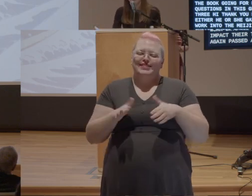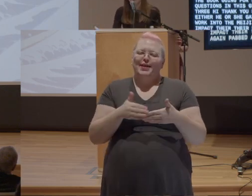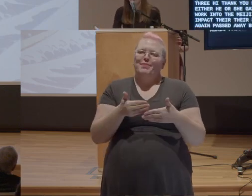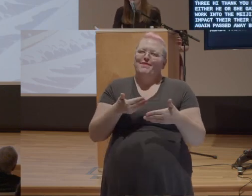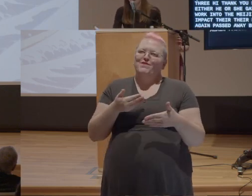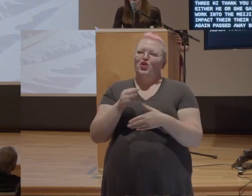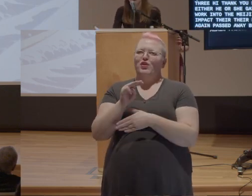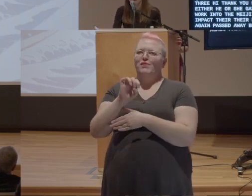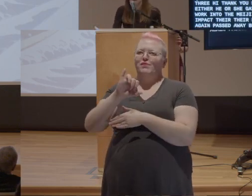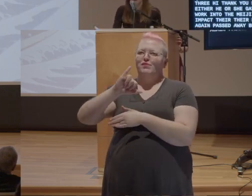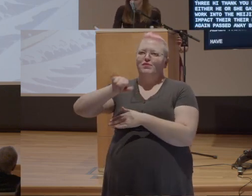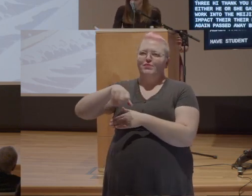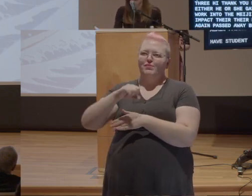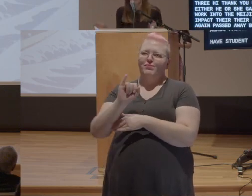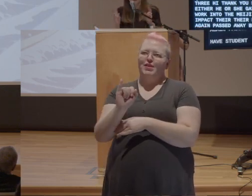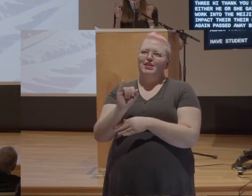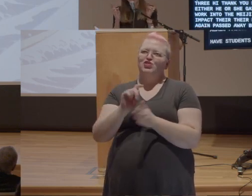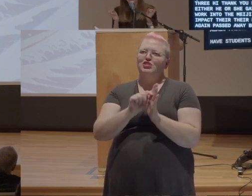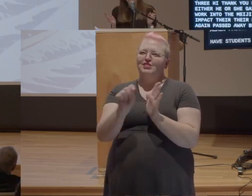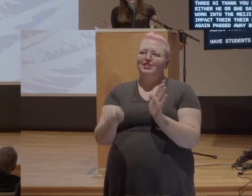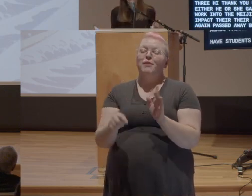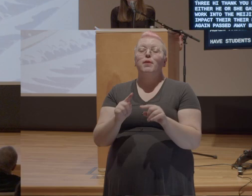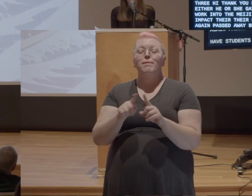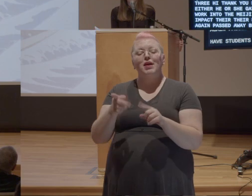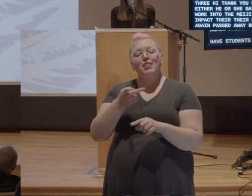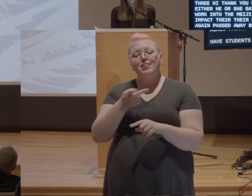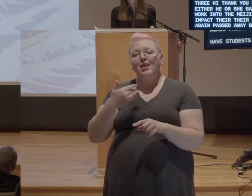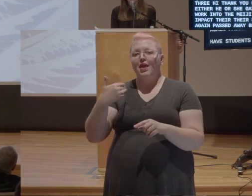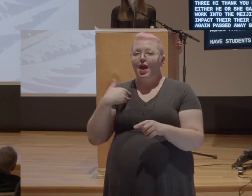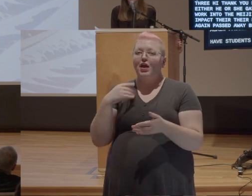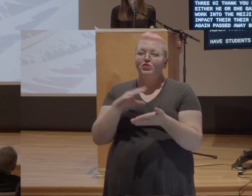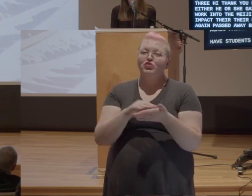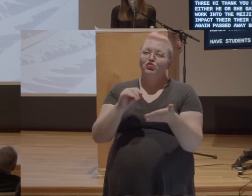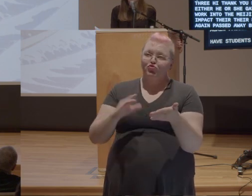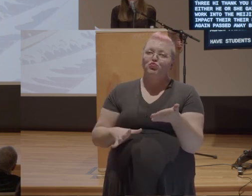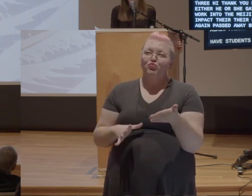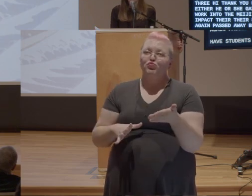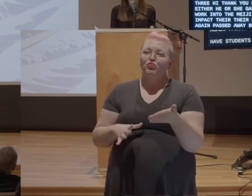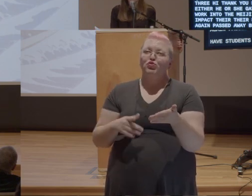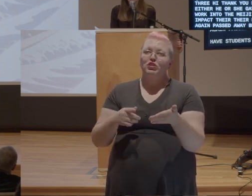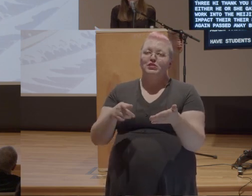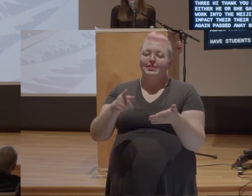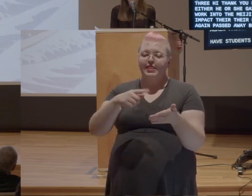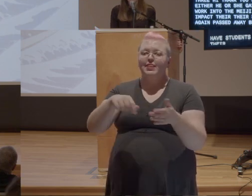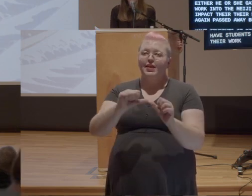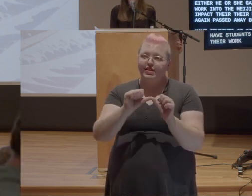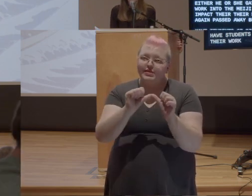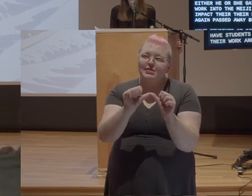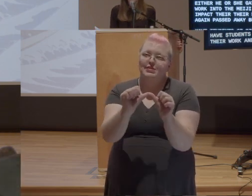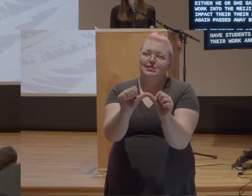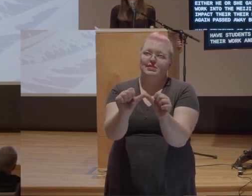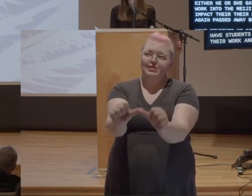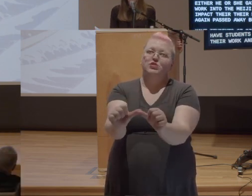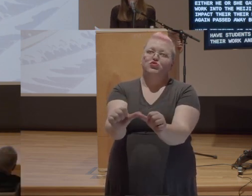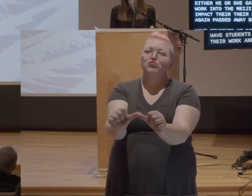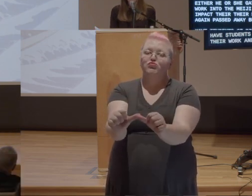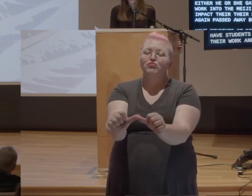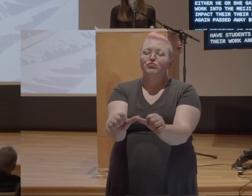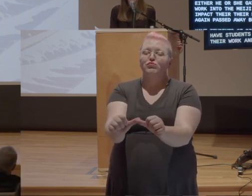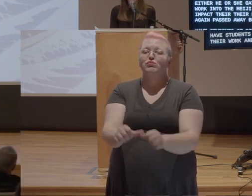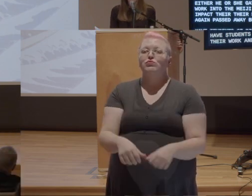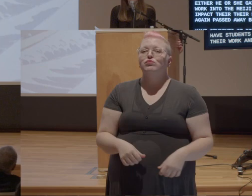they did have students and sort of disciples who tried to continue their work and their style. And so we do